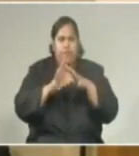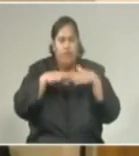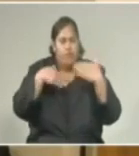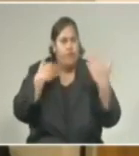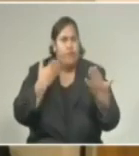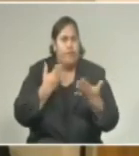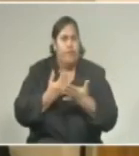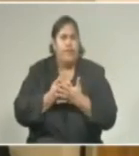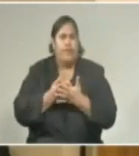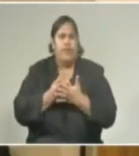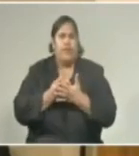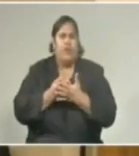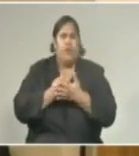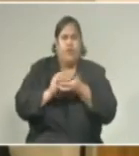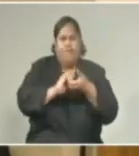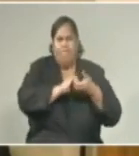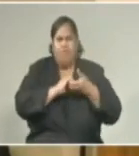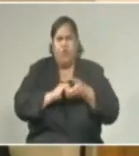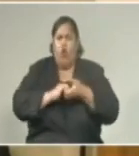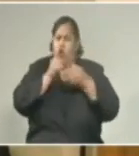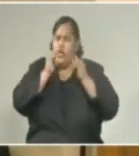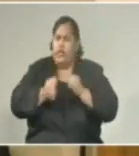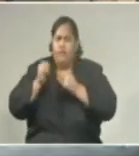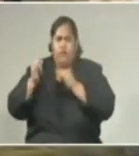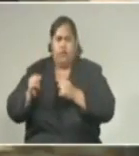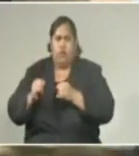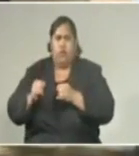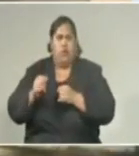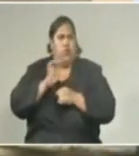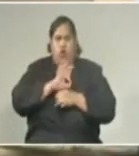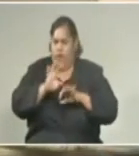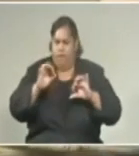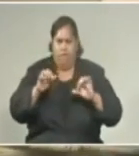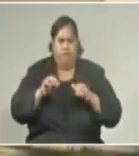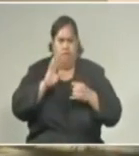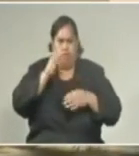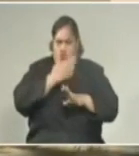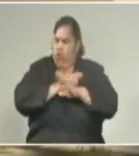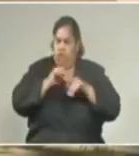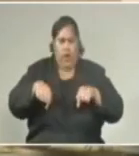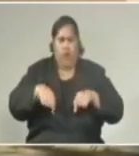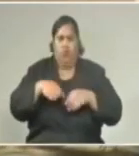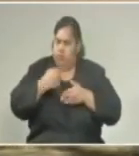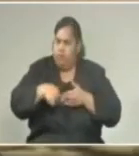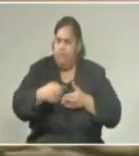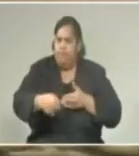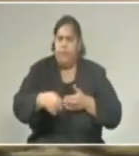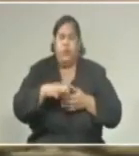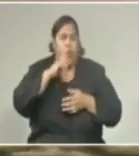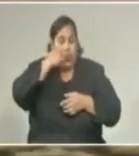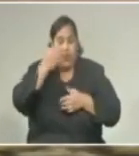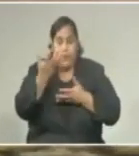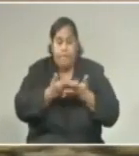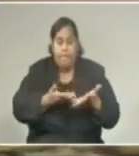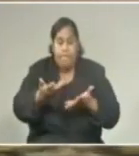collectively or individually. This will not end here. The party leaders confirmed that they will discuss